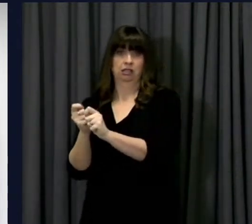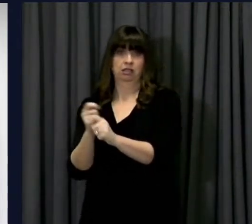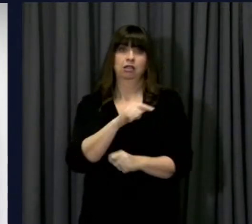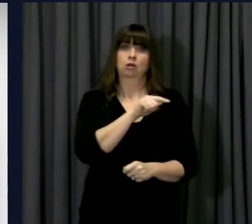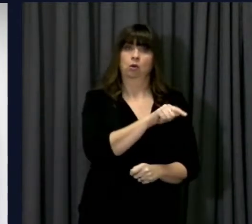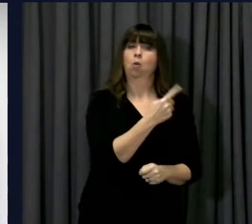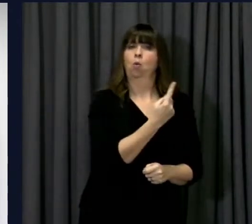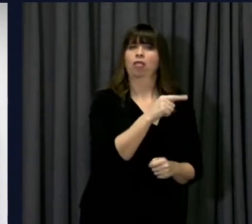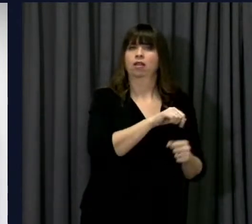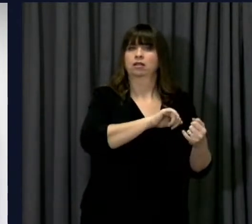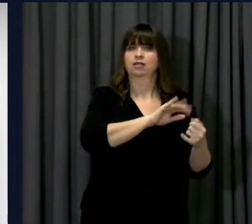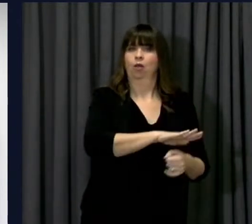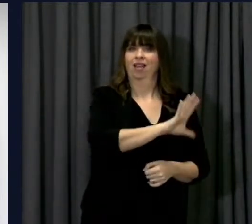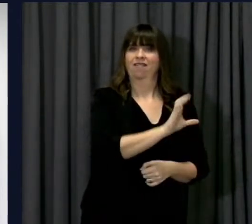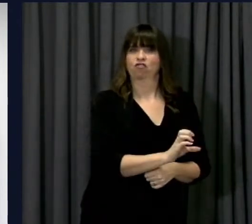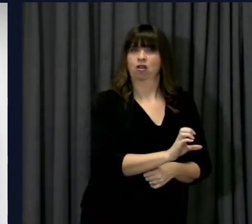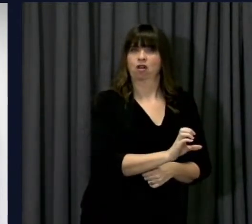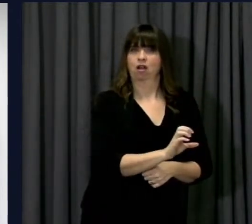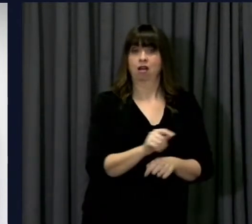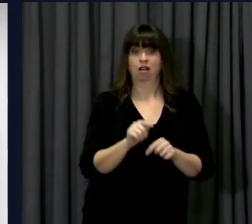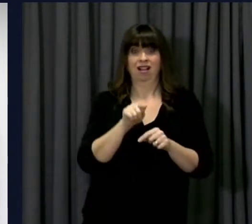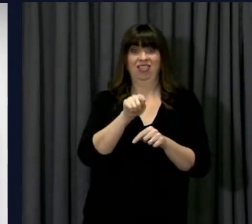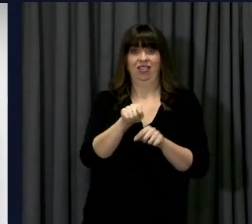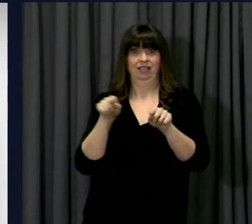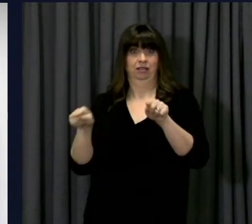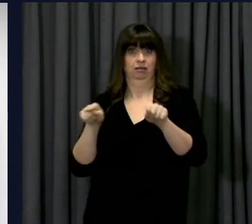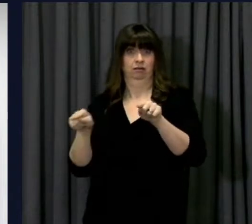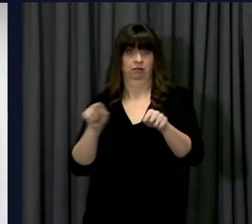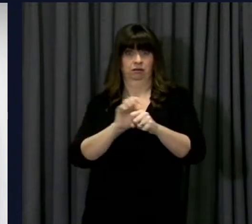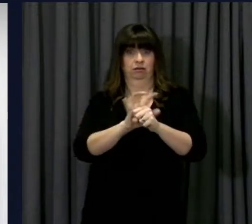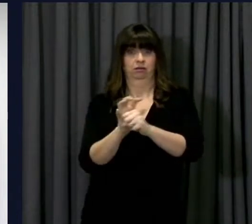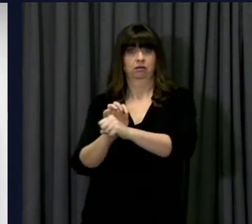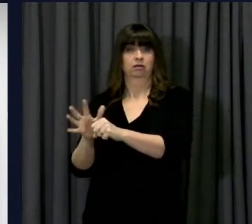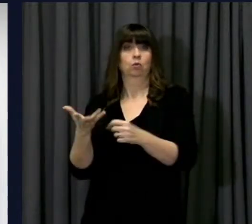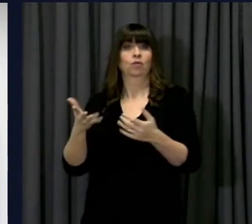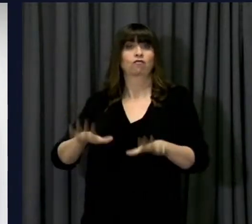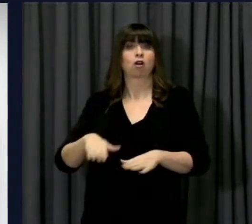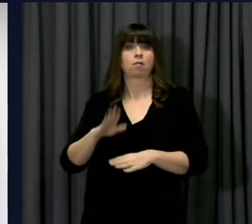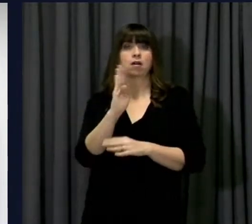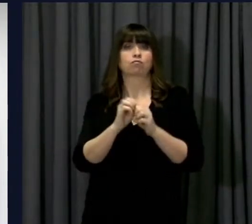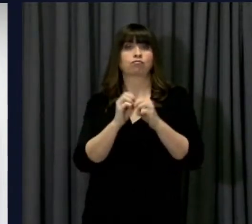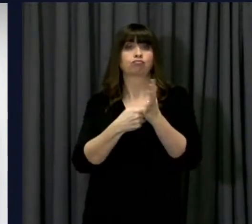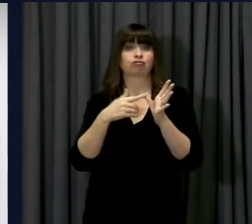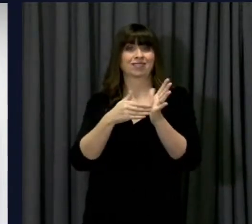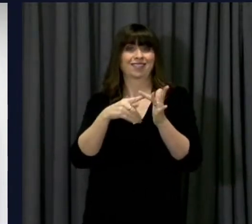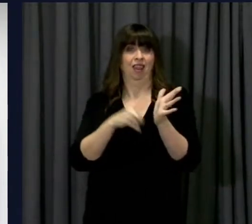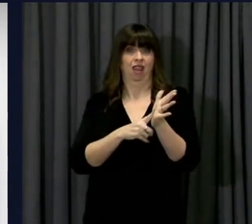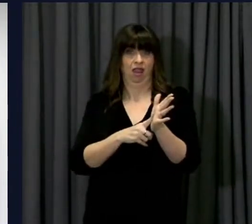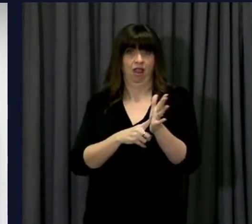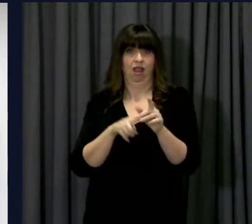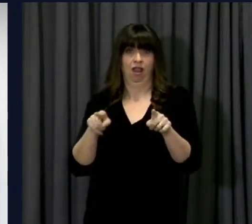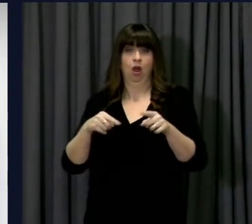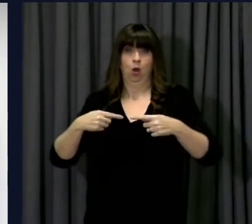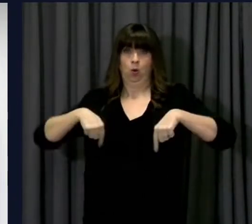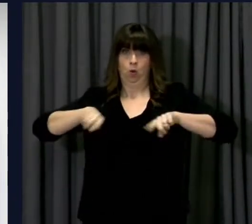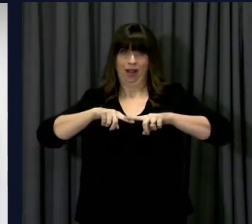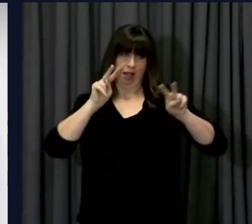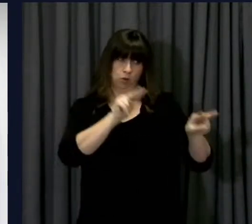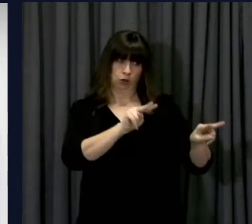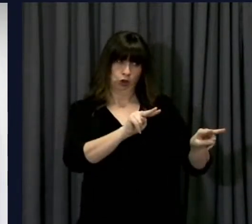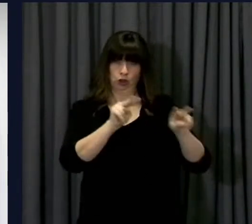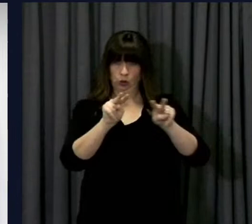recent months. The other 2 originated in Brazil. We're tracking them closely because